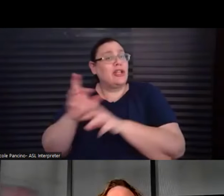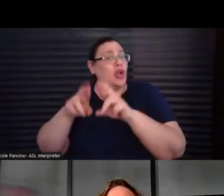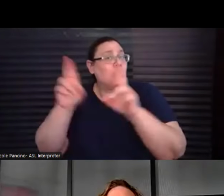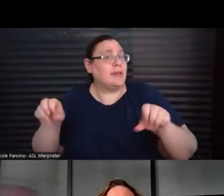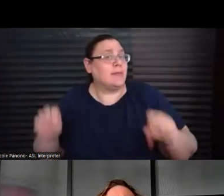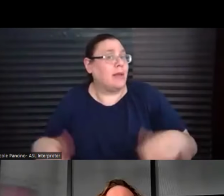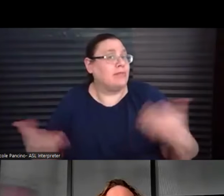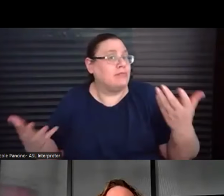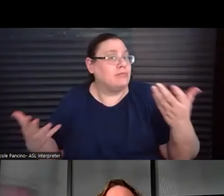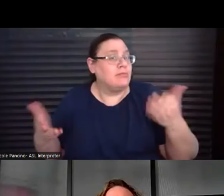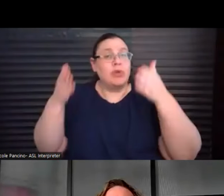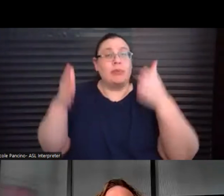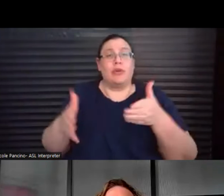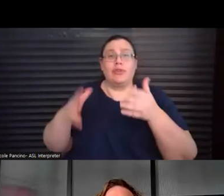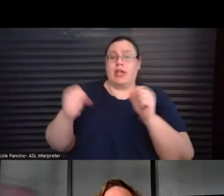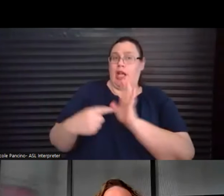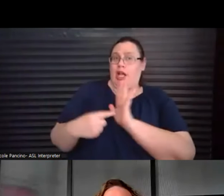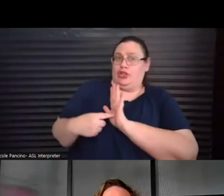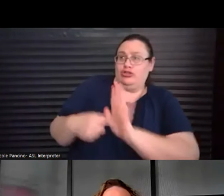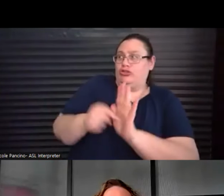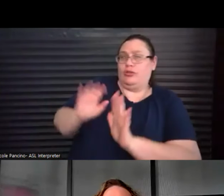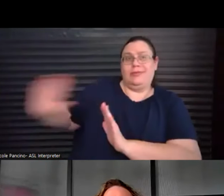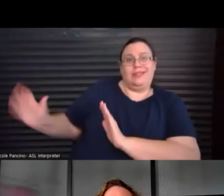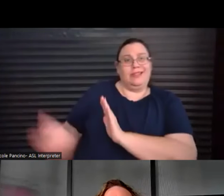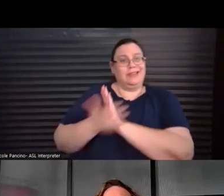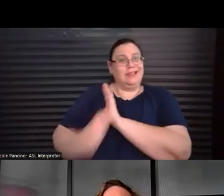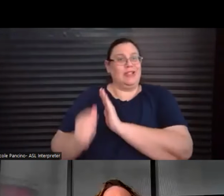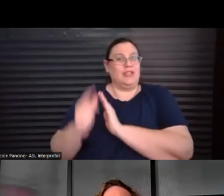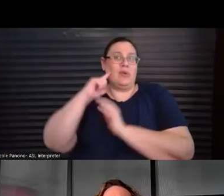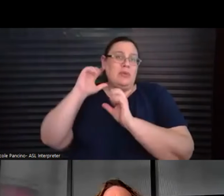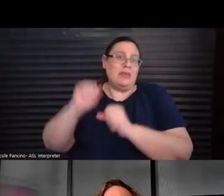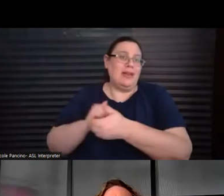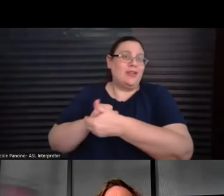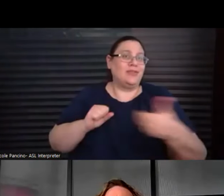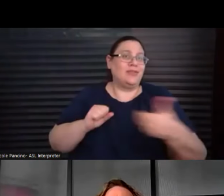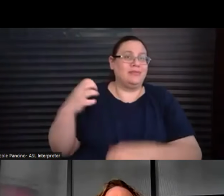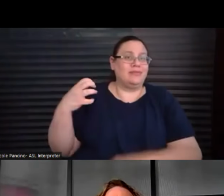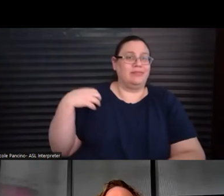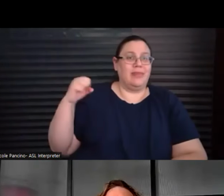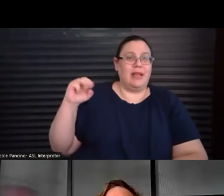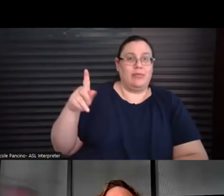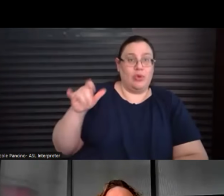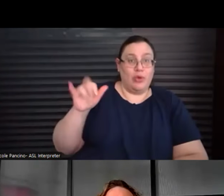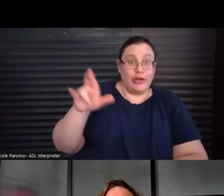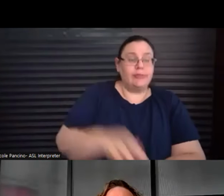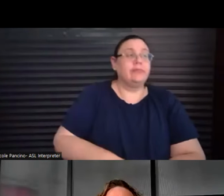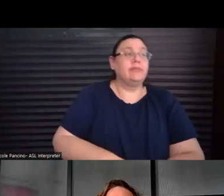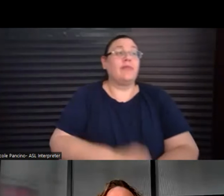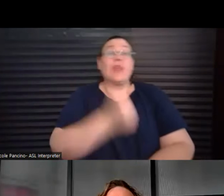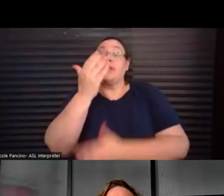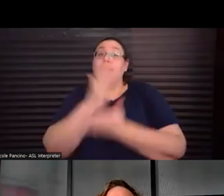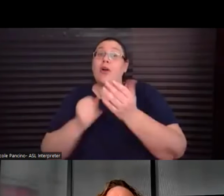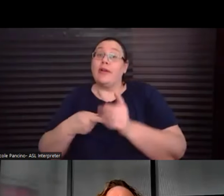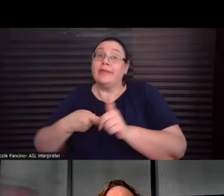somebody can show off their skills to an employer. And then the other part of it, the customized approach,